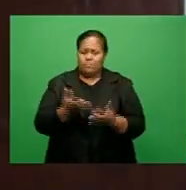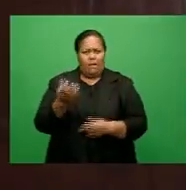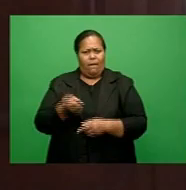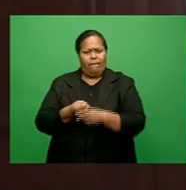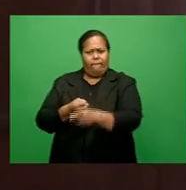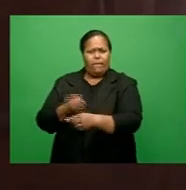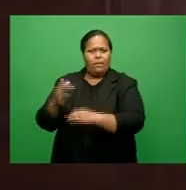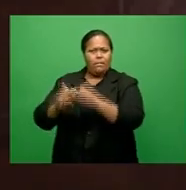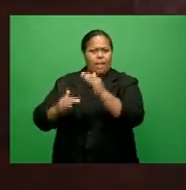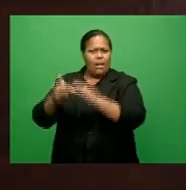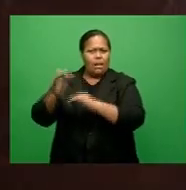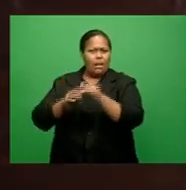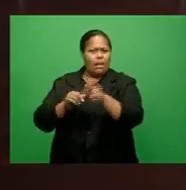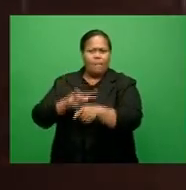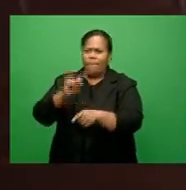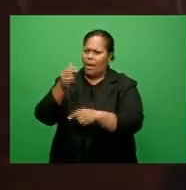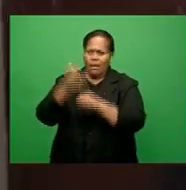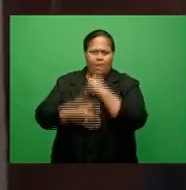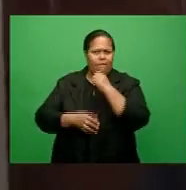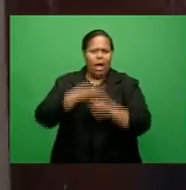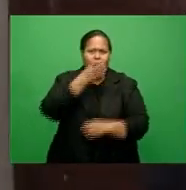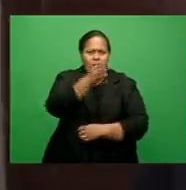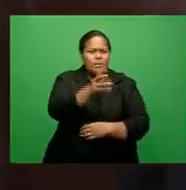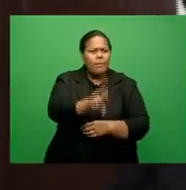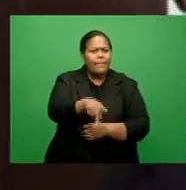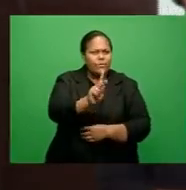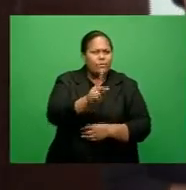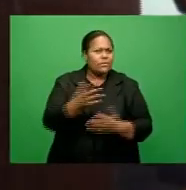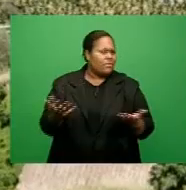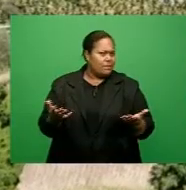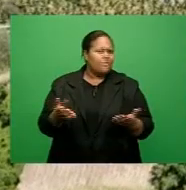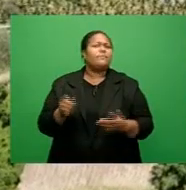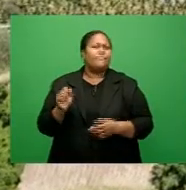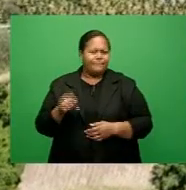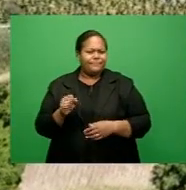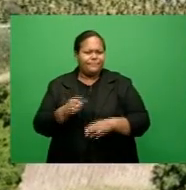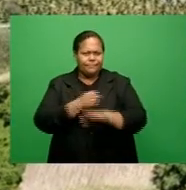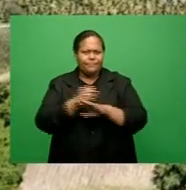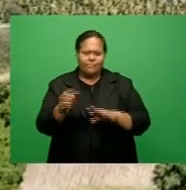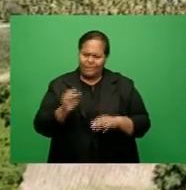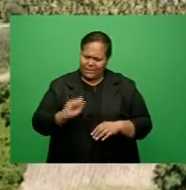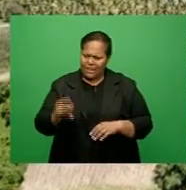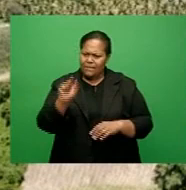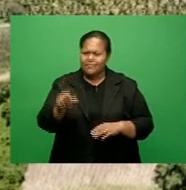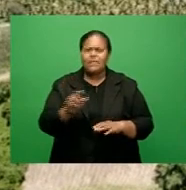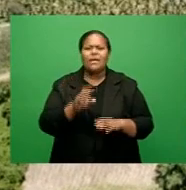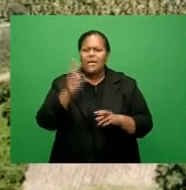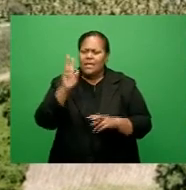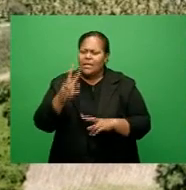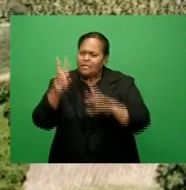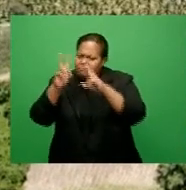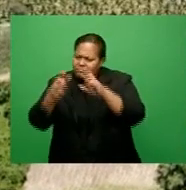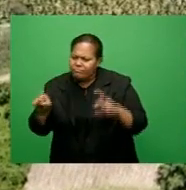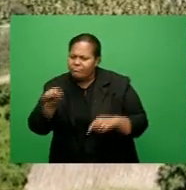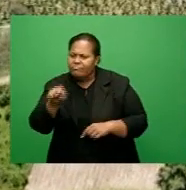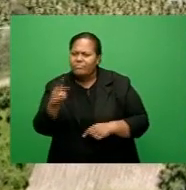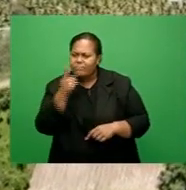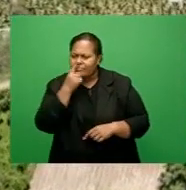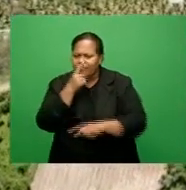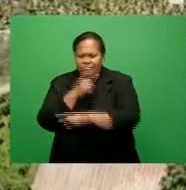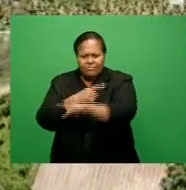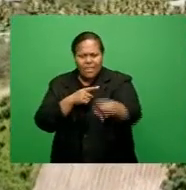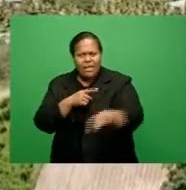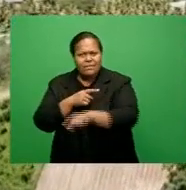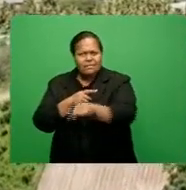state submitted yesterday they were not denying the fact that employees sent to inspect the site were not designated officers at the time. However,